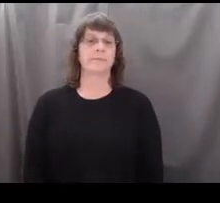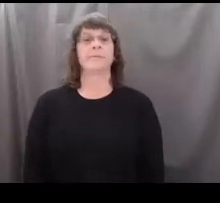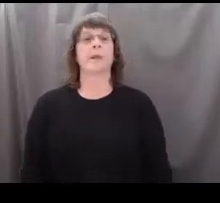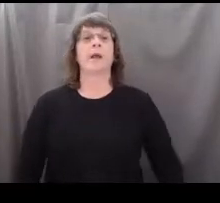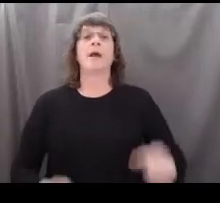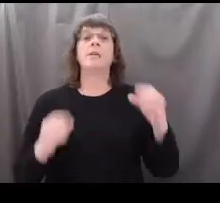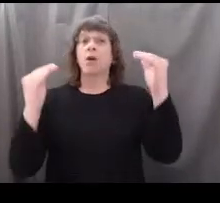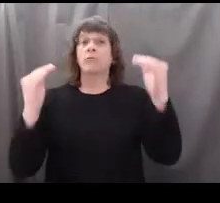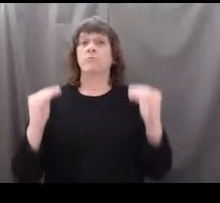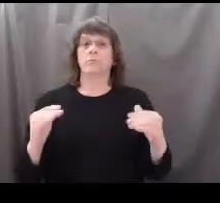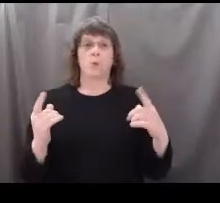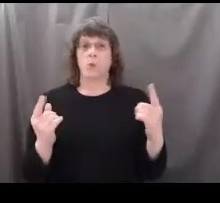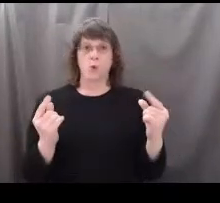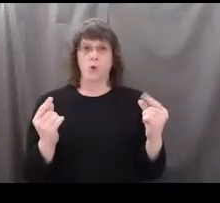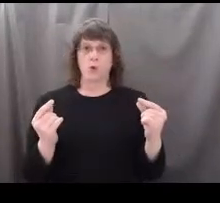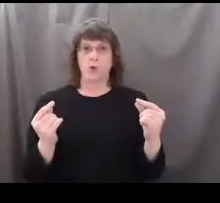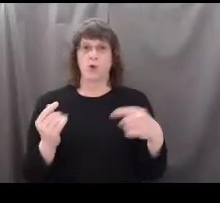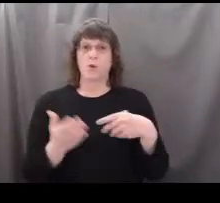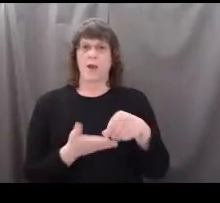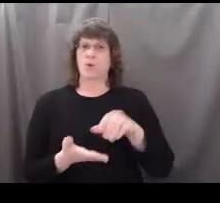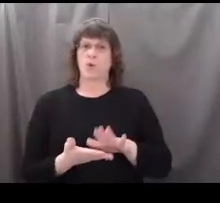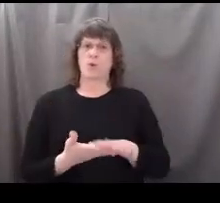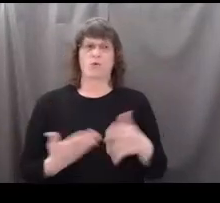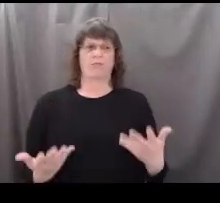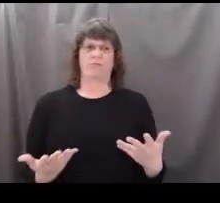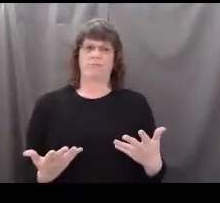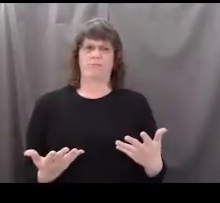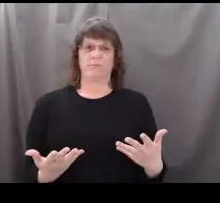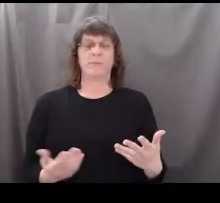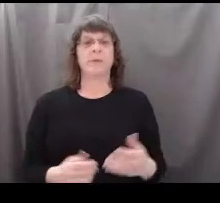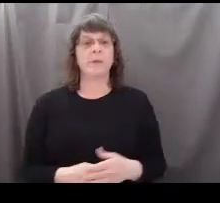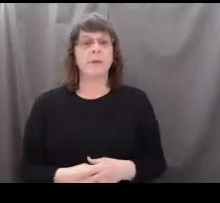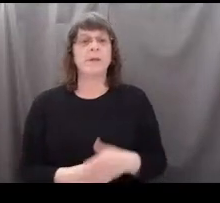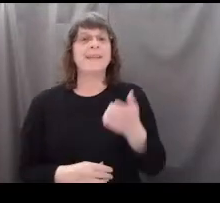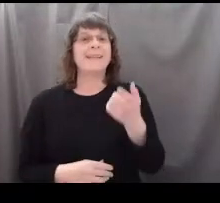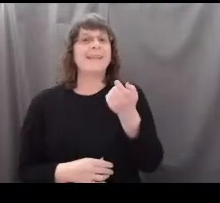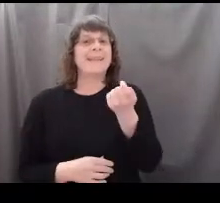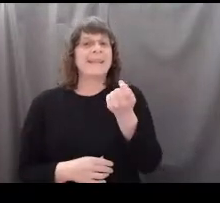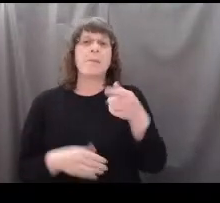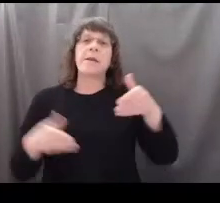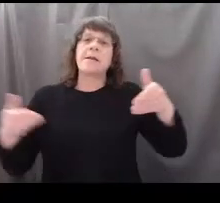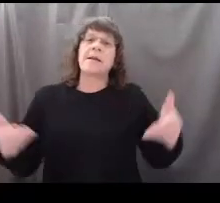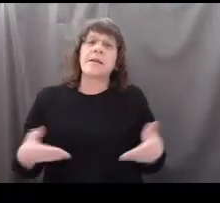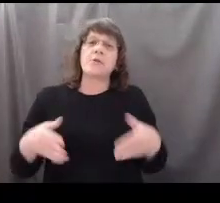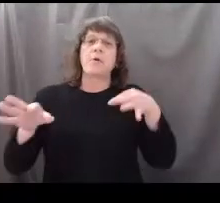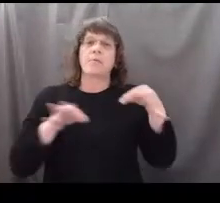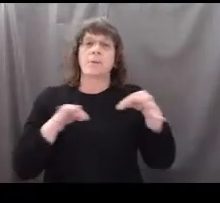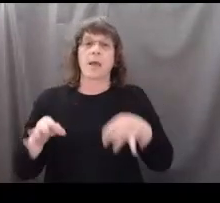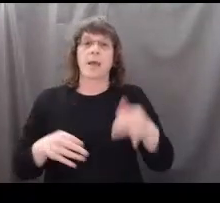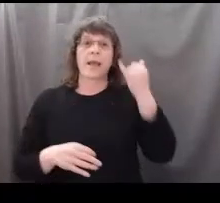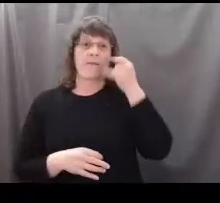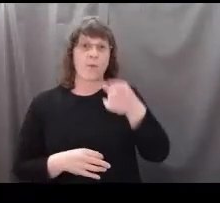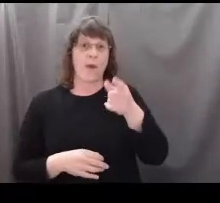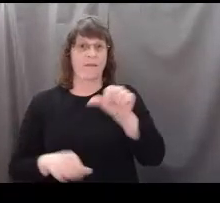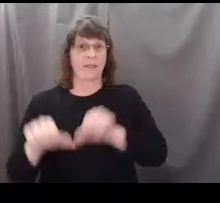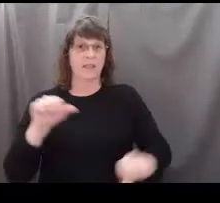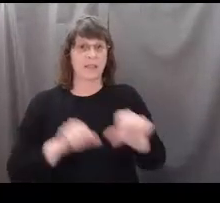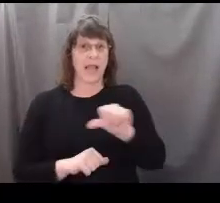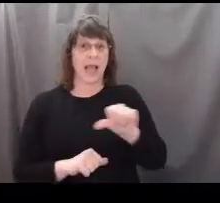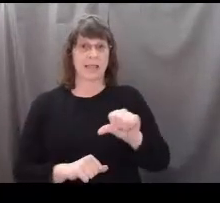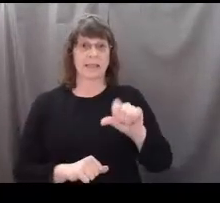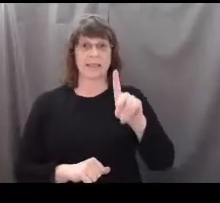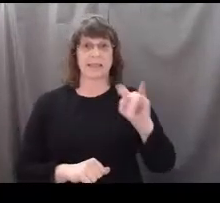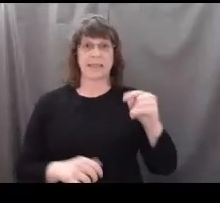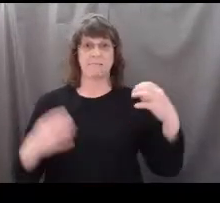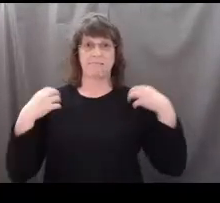So moving into what we do at outdoor school, a little bit of intro. If you have a science kit, you may have a